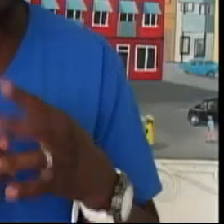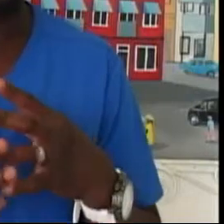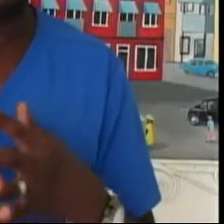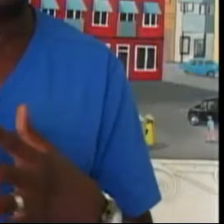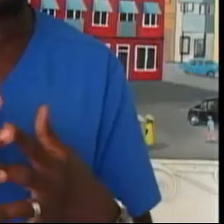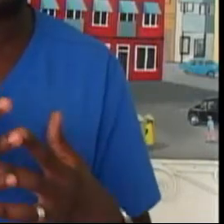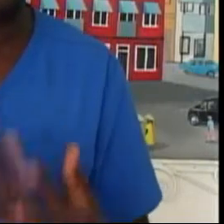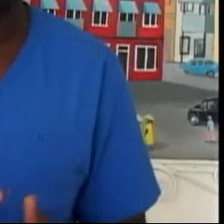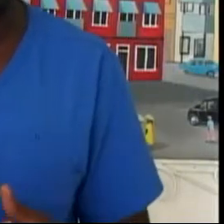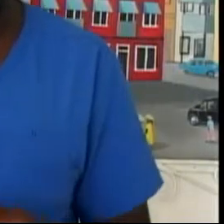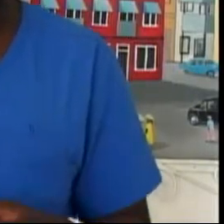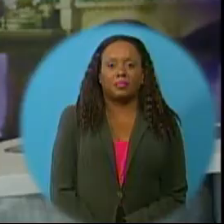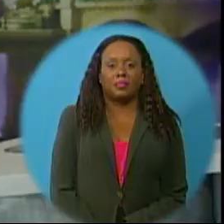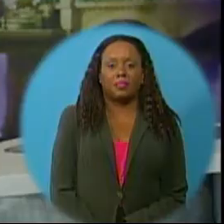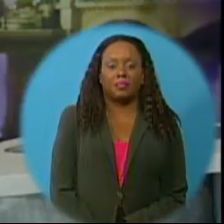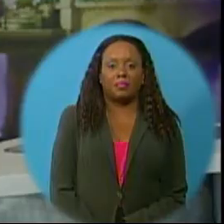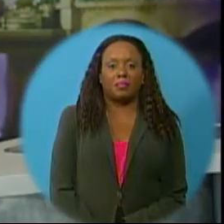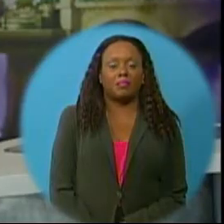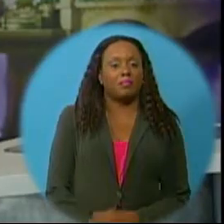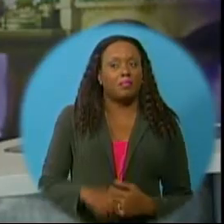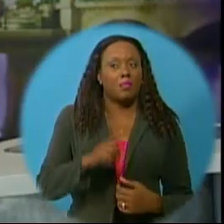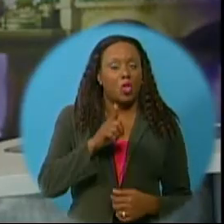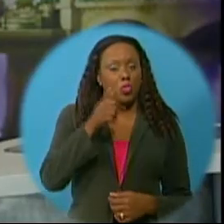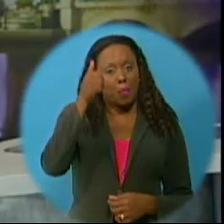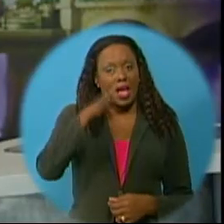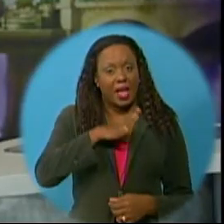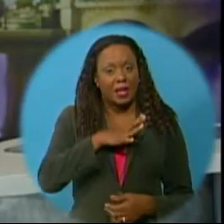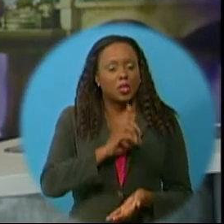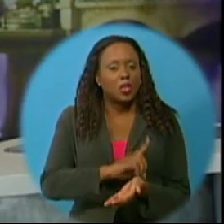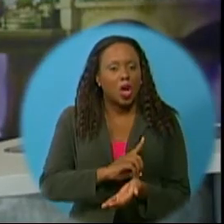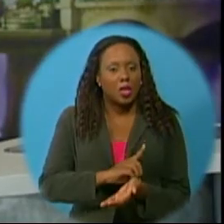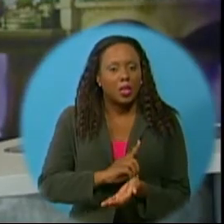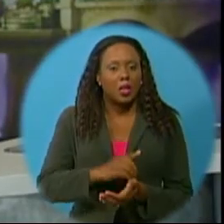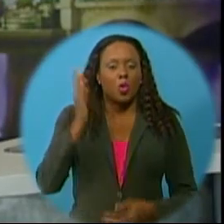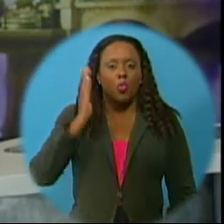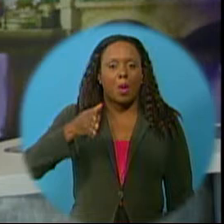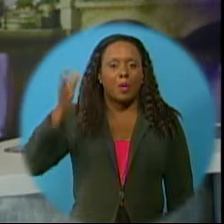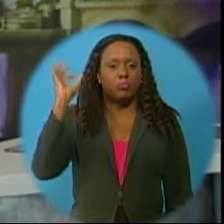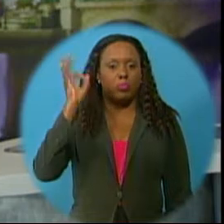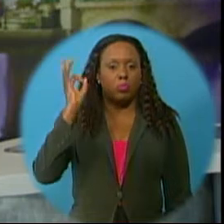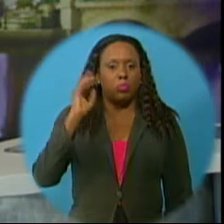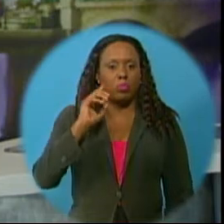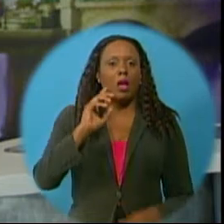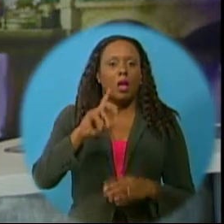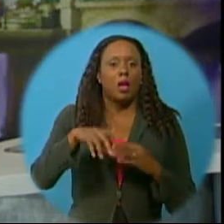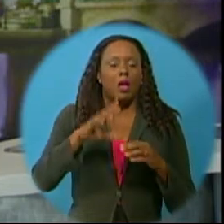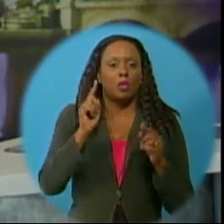to naturally heal itself. Dr. Otiko, a guest of the Non-State Actors Reparations